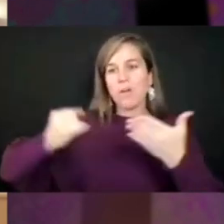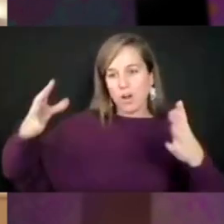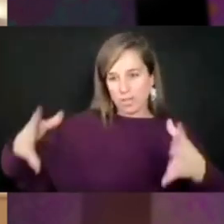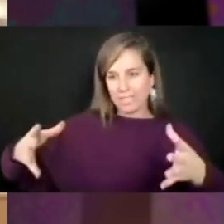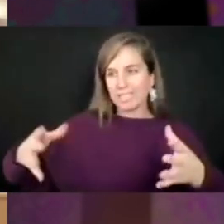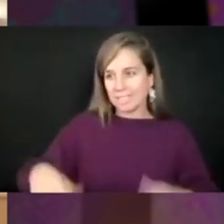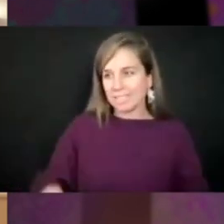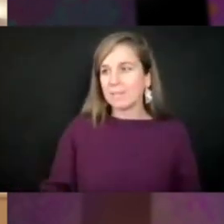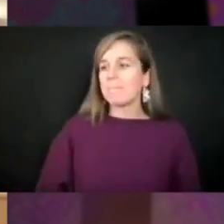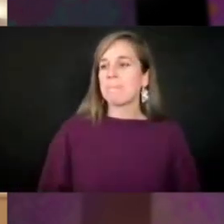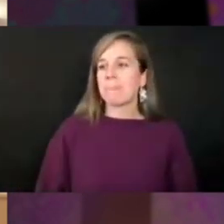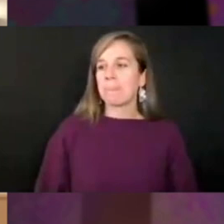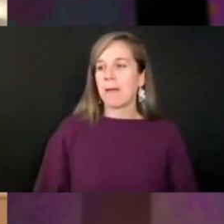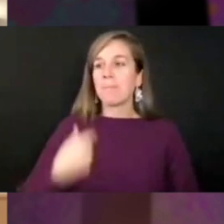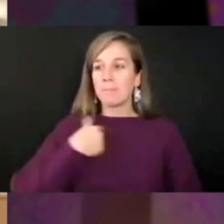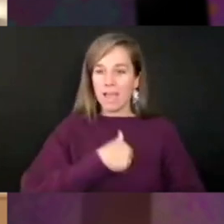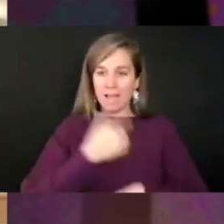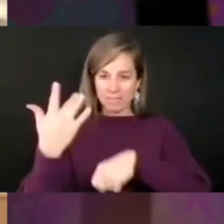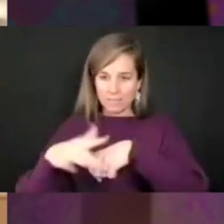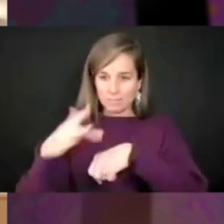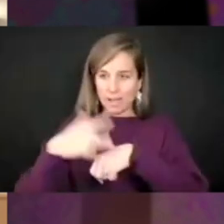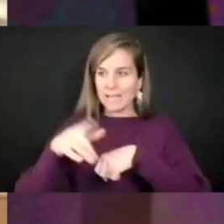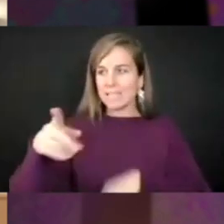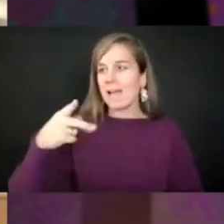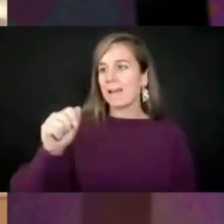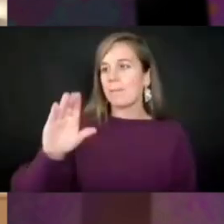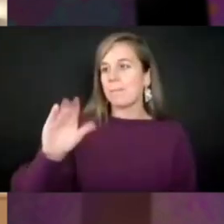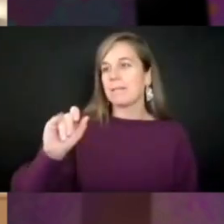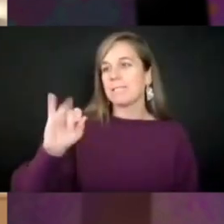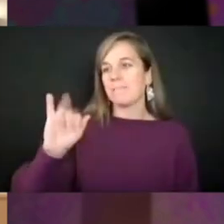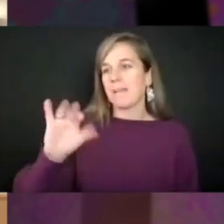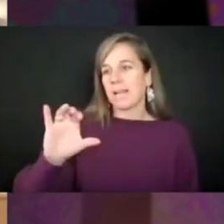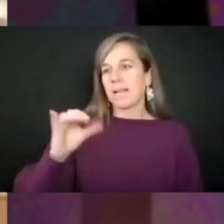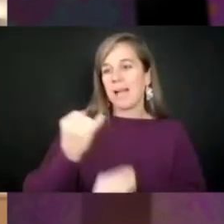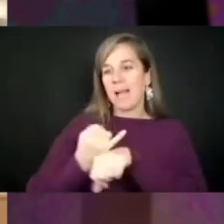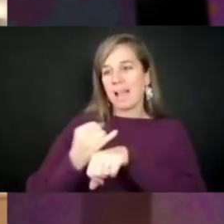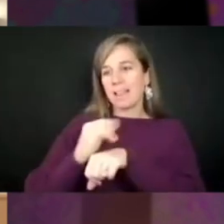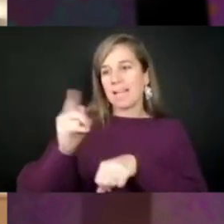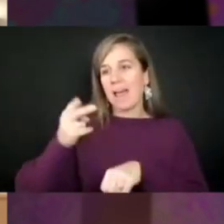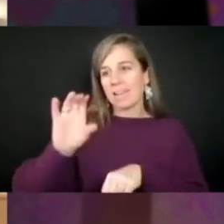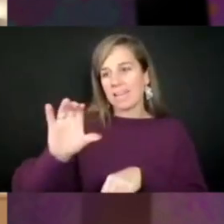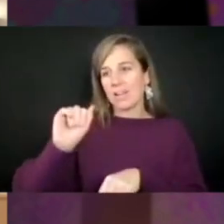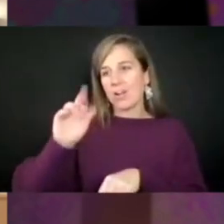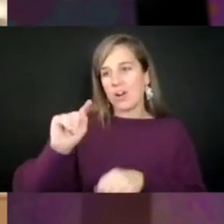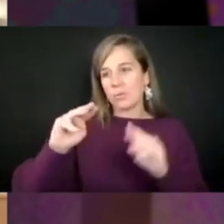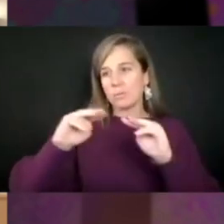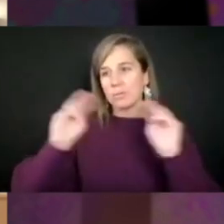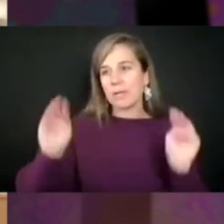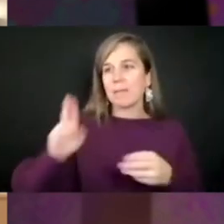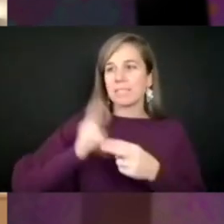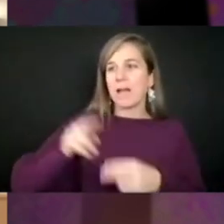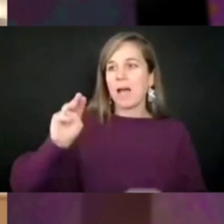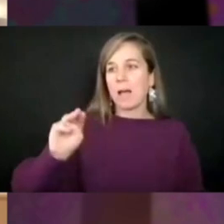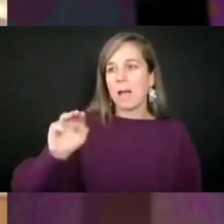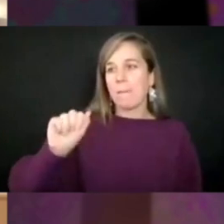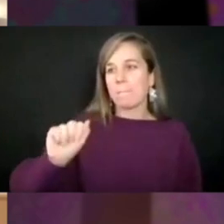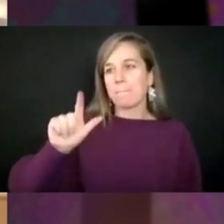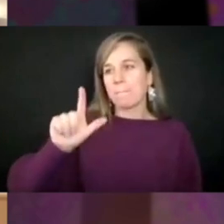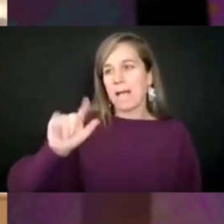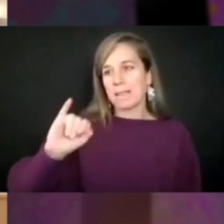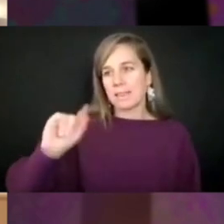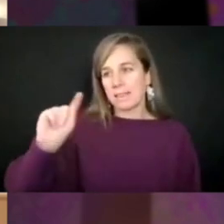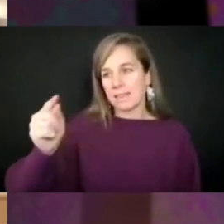artists. We have a space at the Pacific Island Ethnic Art Museum, which is called Mali'i